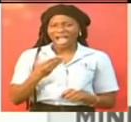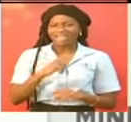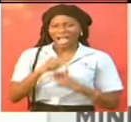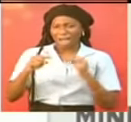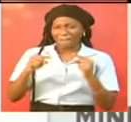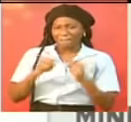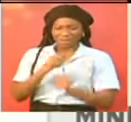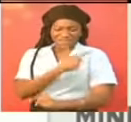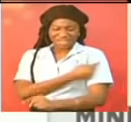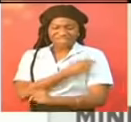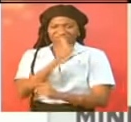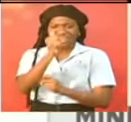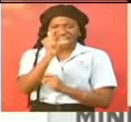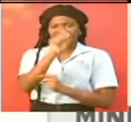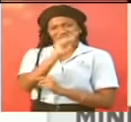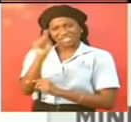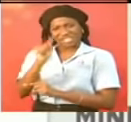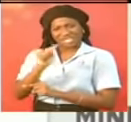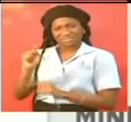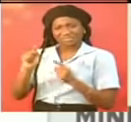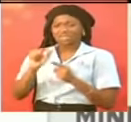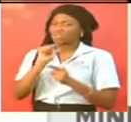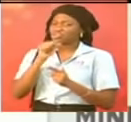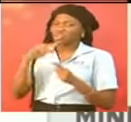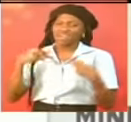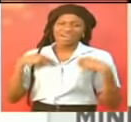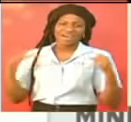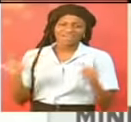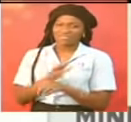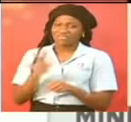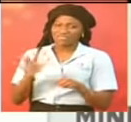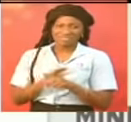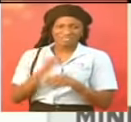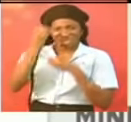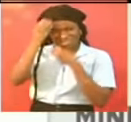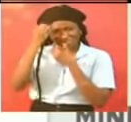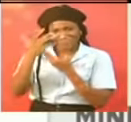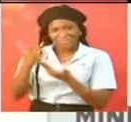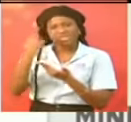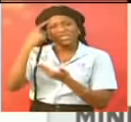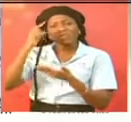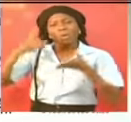have as much information to submit to the committee to allow its approval.